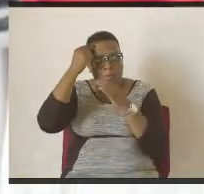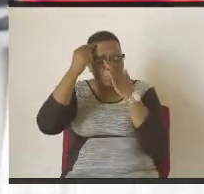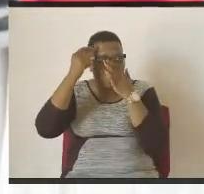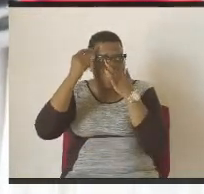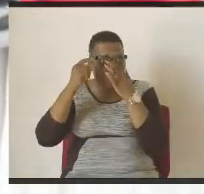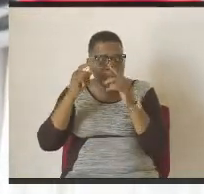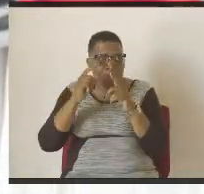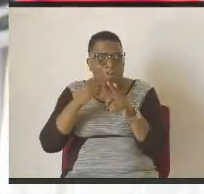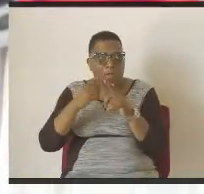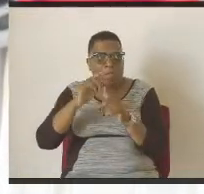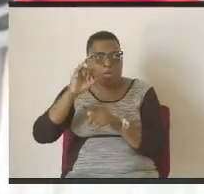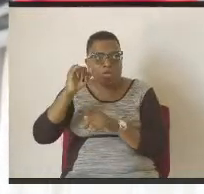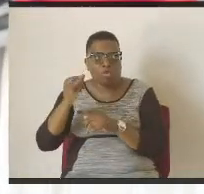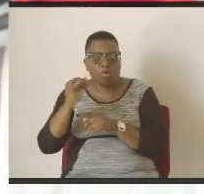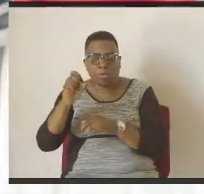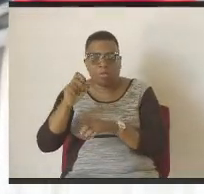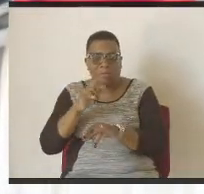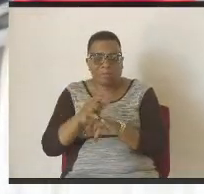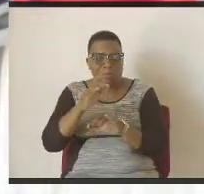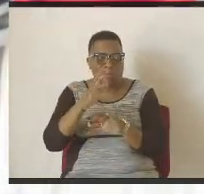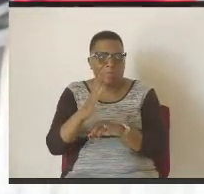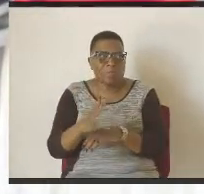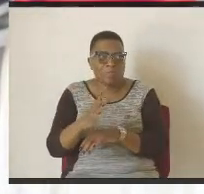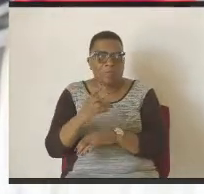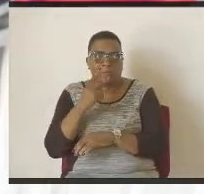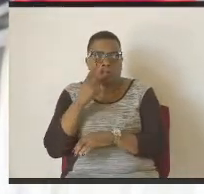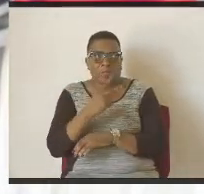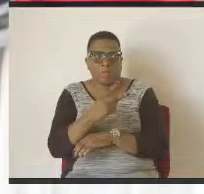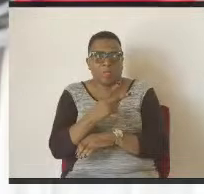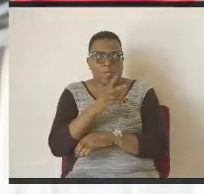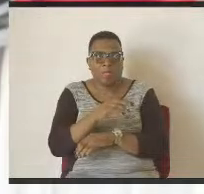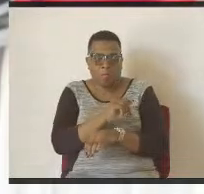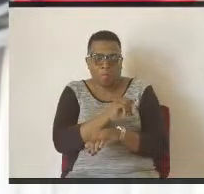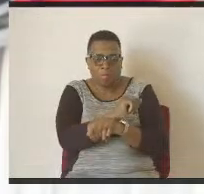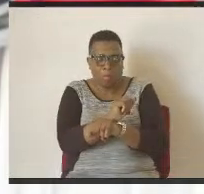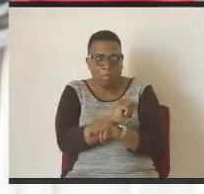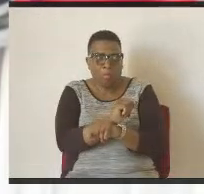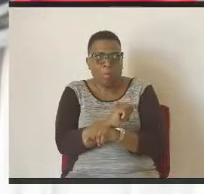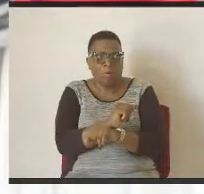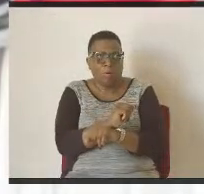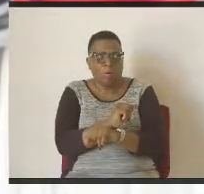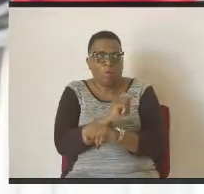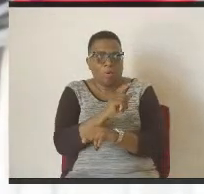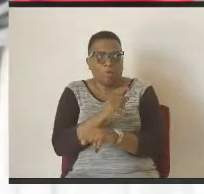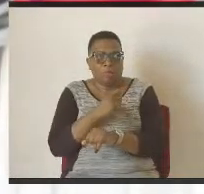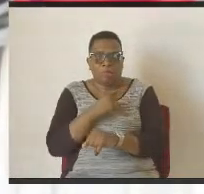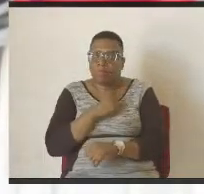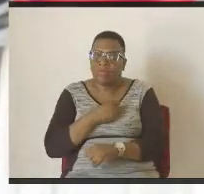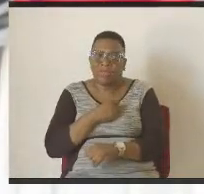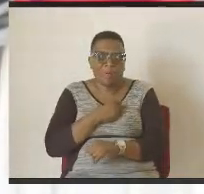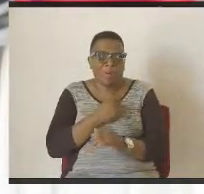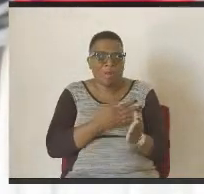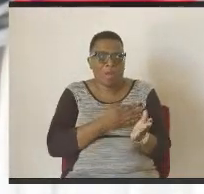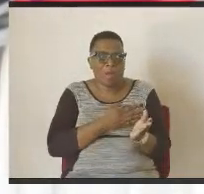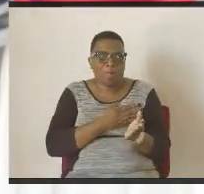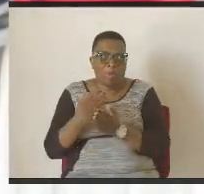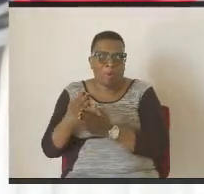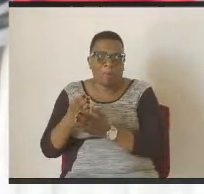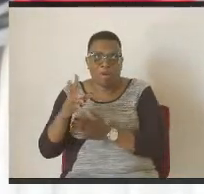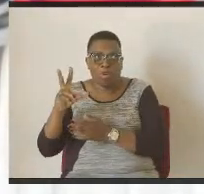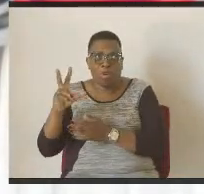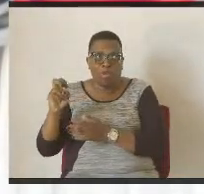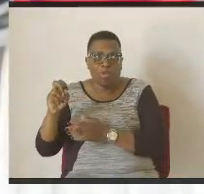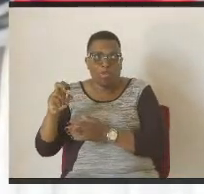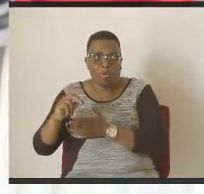Then Judas, his betrayer, seeing that he had been condemned, was remorseful and brought back the 30 pieces of